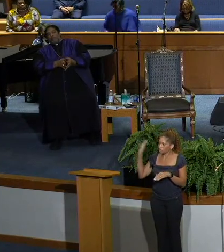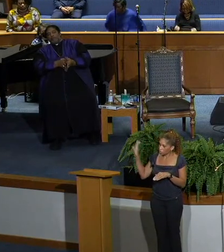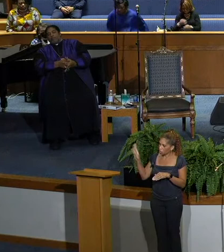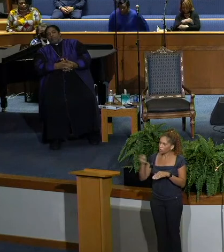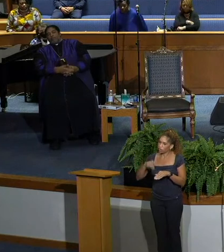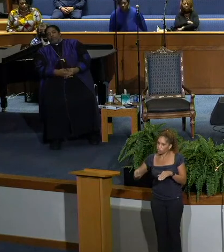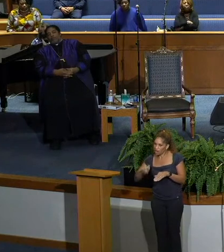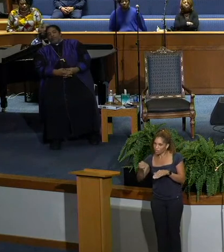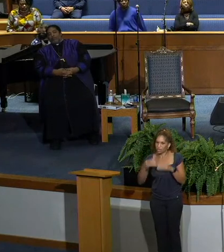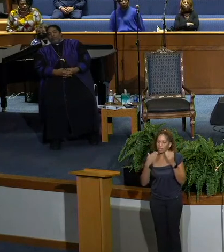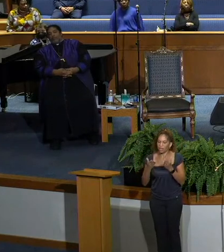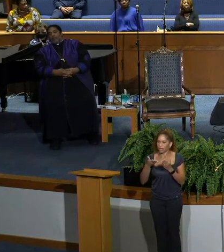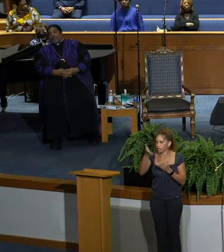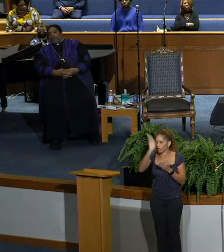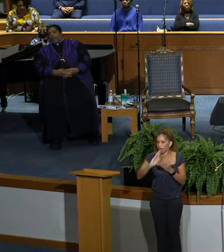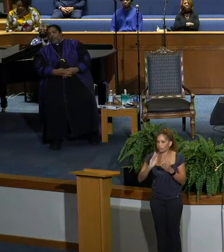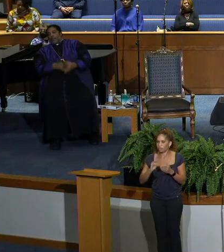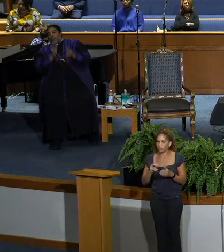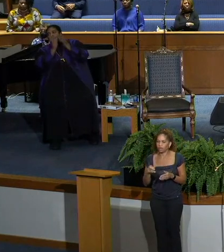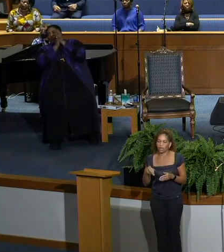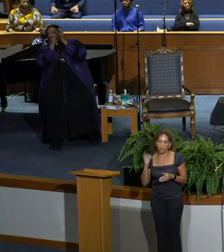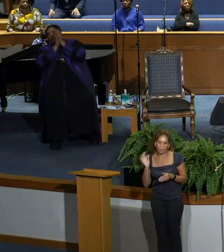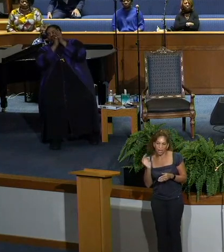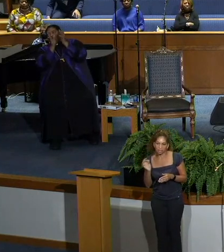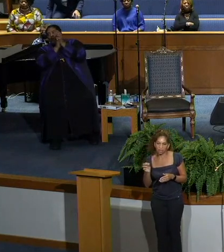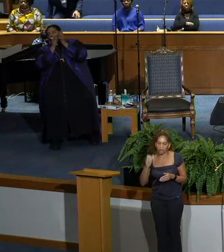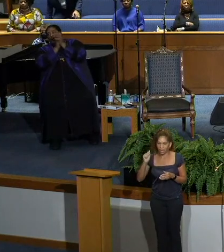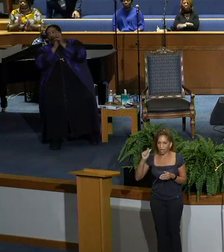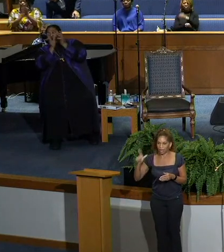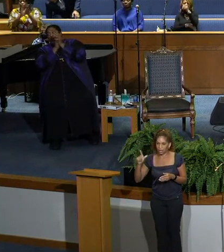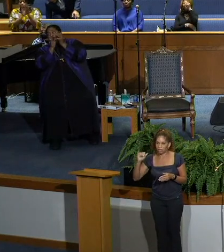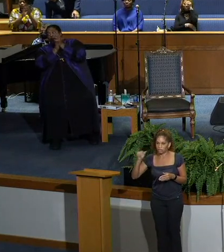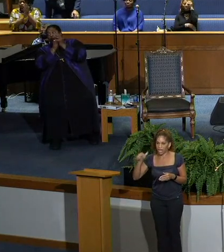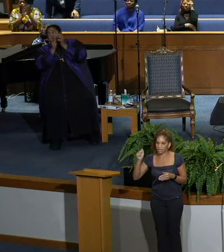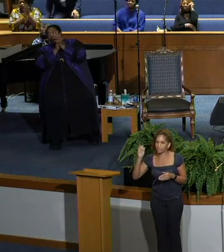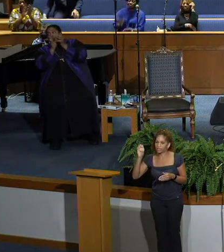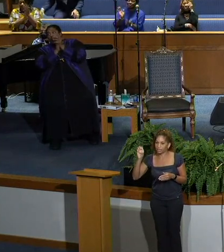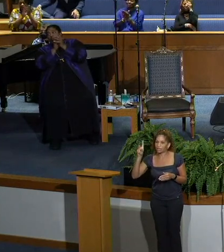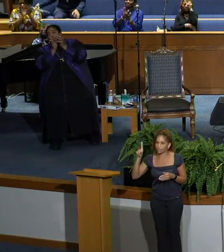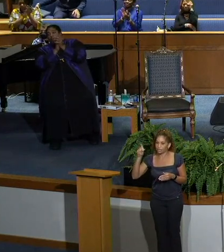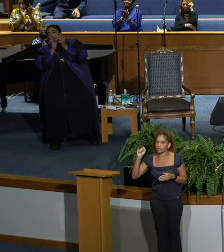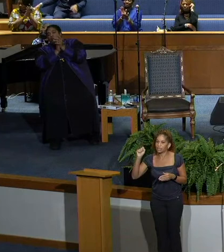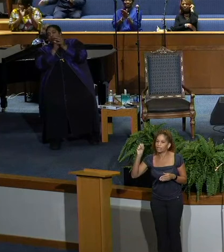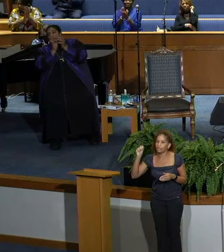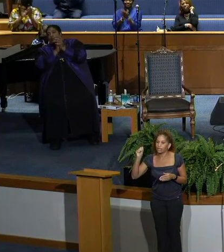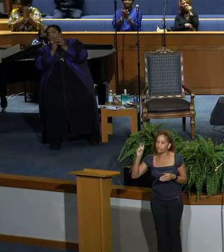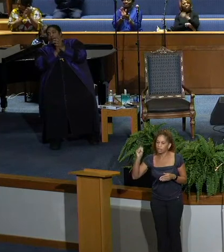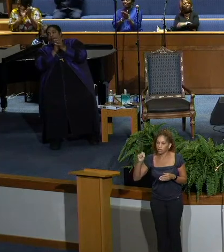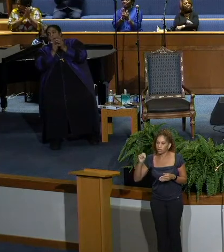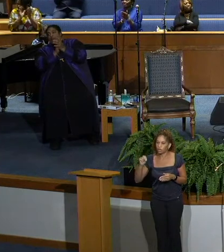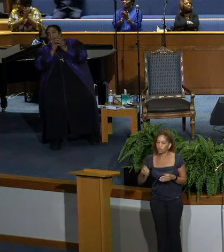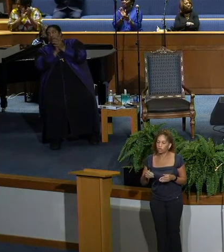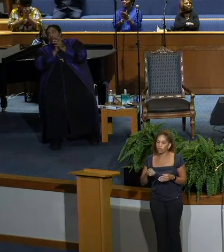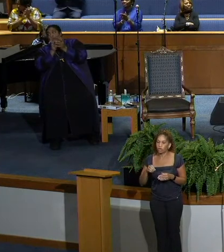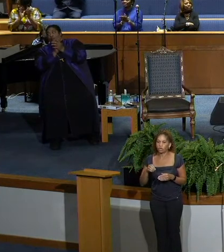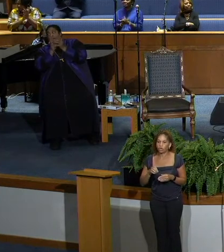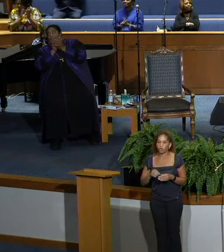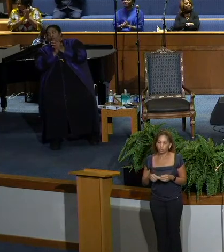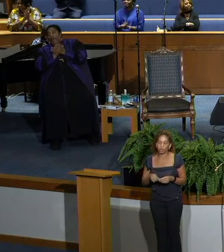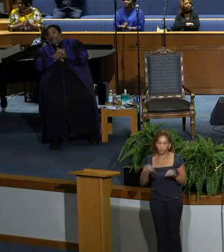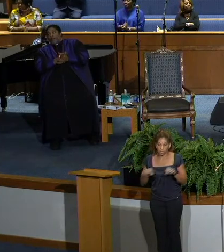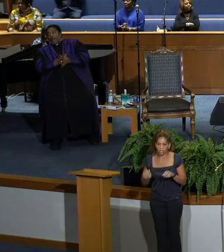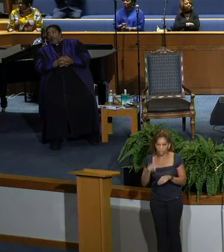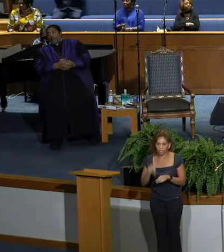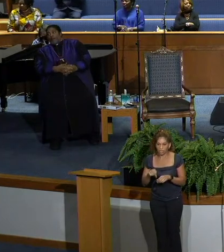We thank God for Reverend Alvin Jackson, who was able to coordinate this. Can we give God praise to Reverend Jackson? Where is Reverend Jackson? I know he's